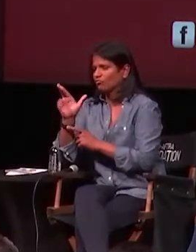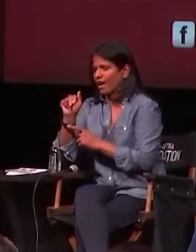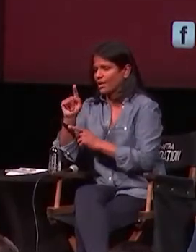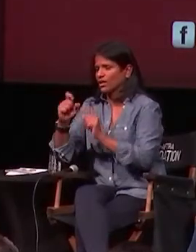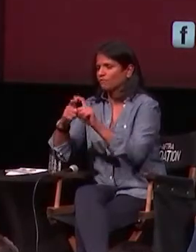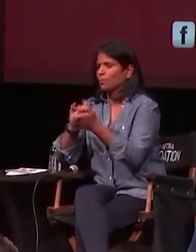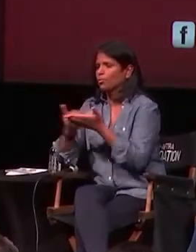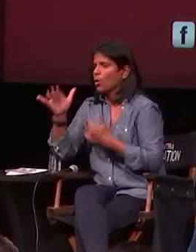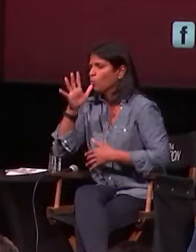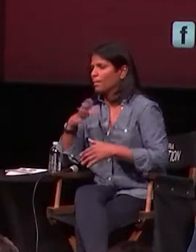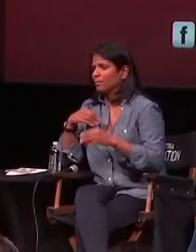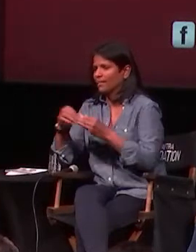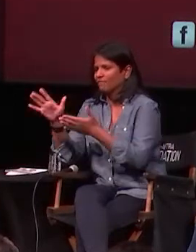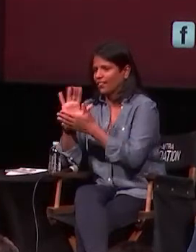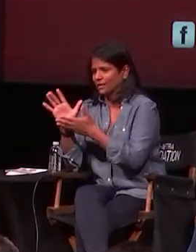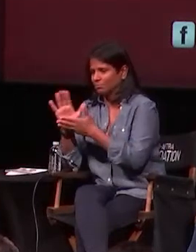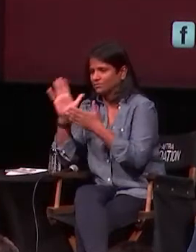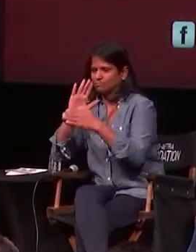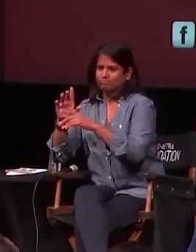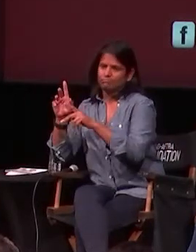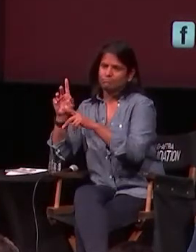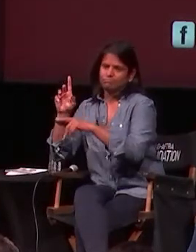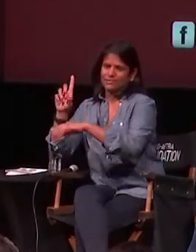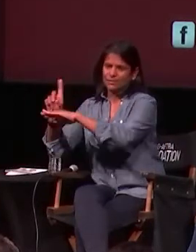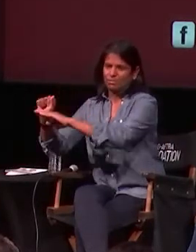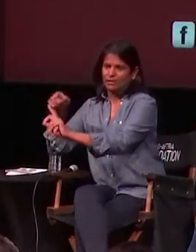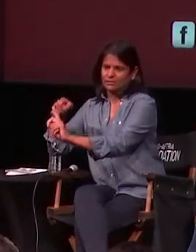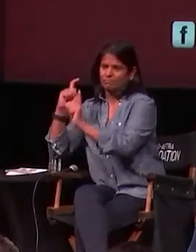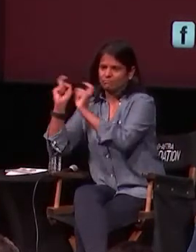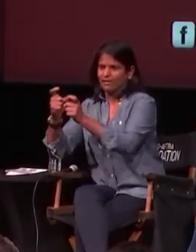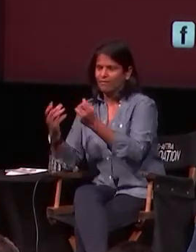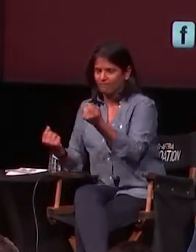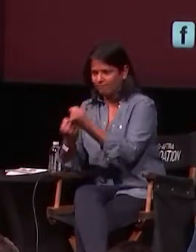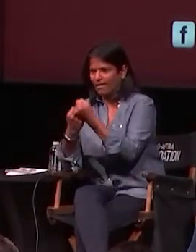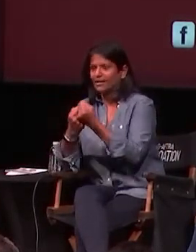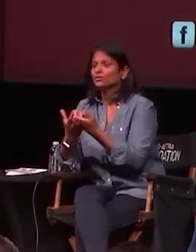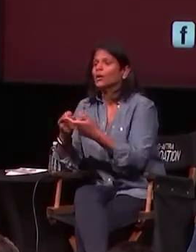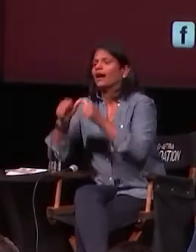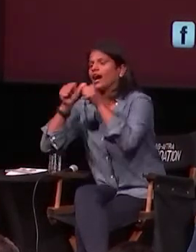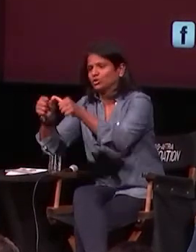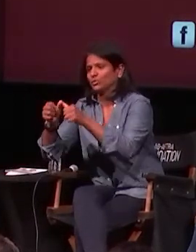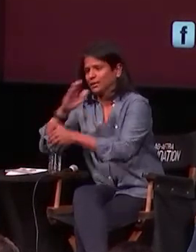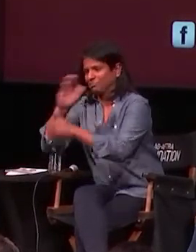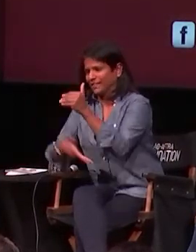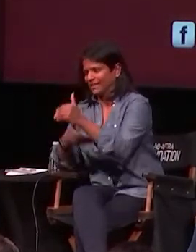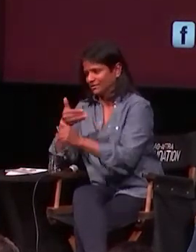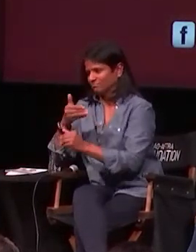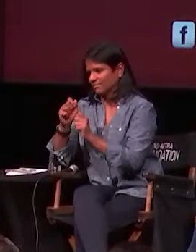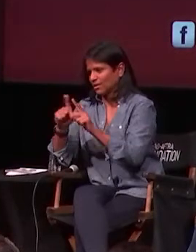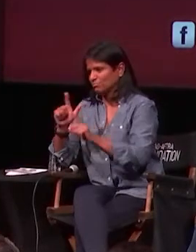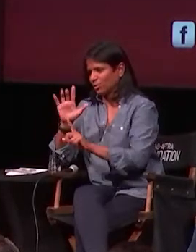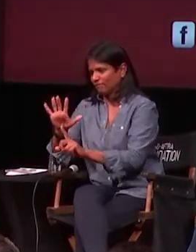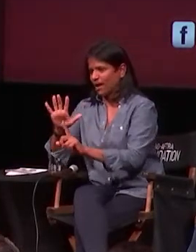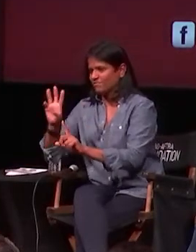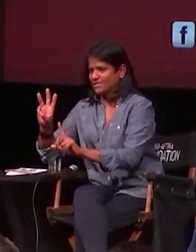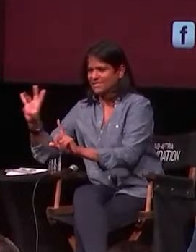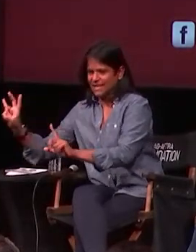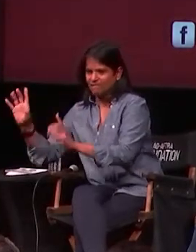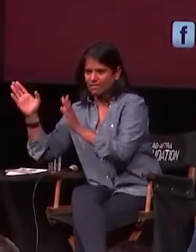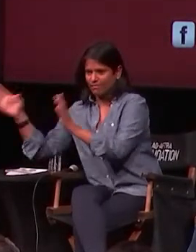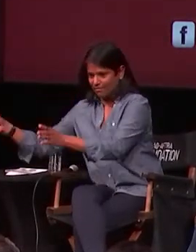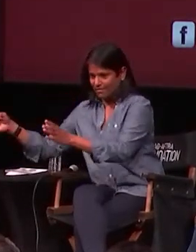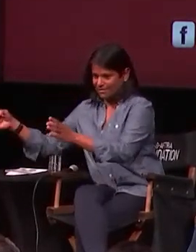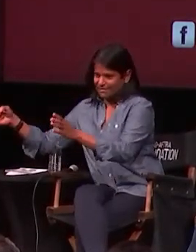course, we then were able to receive a grant from the Women in Film, New York Women in Film, for their support, which allowed